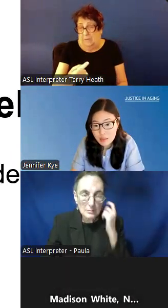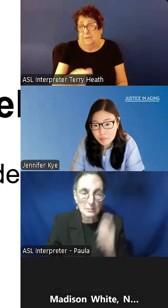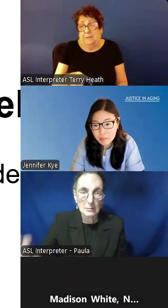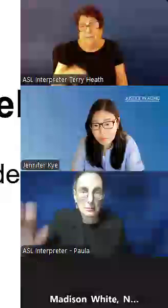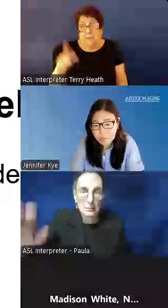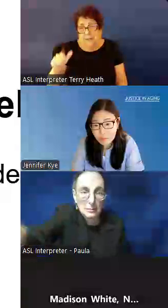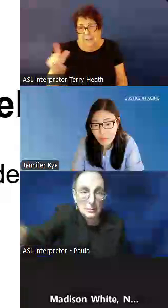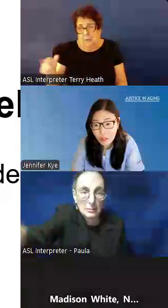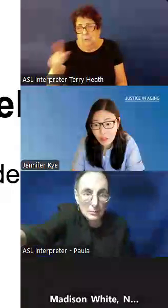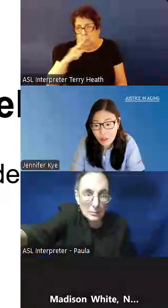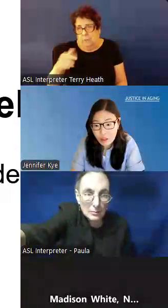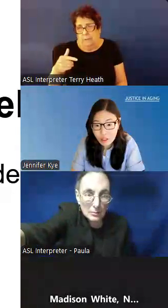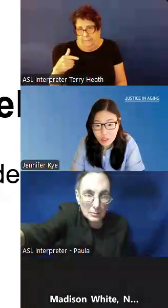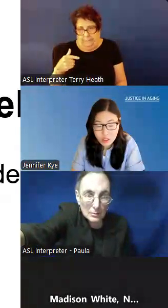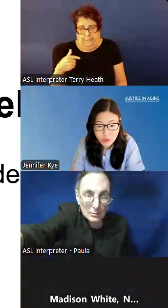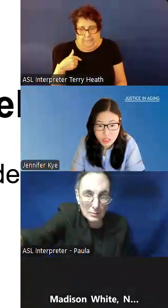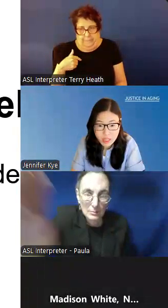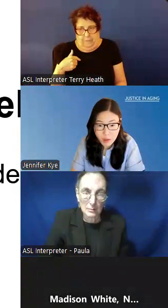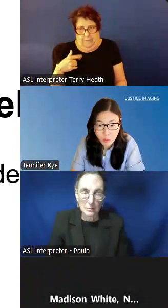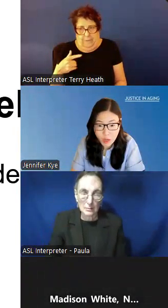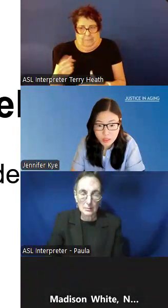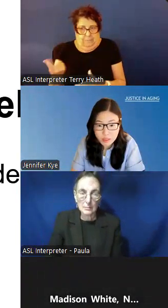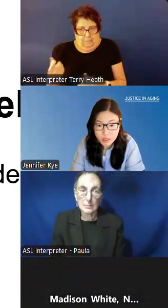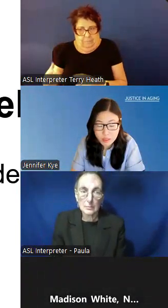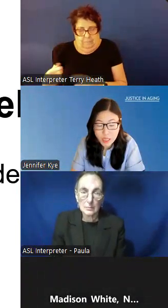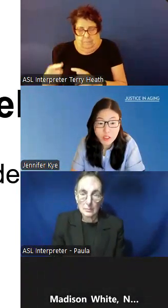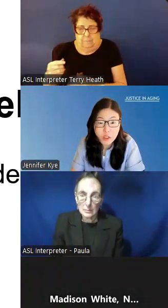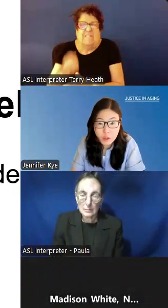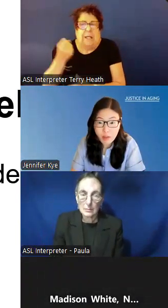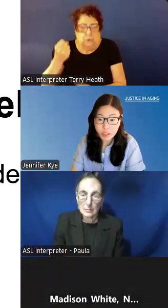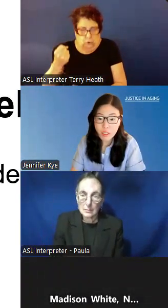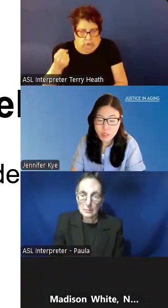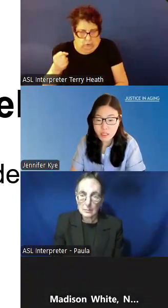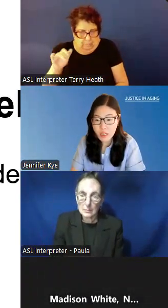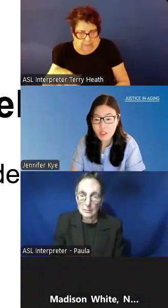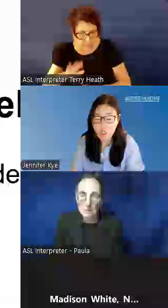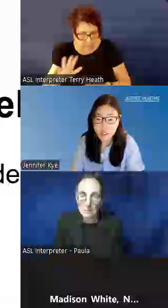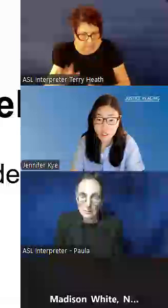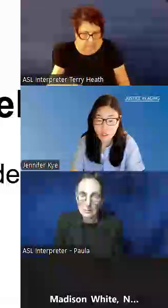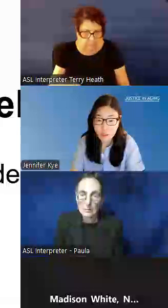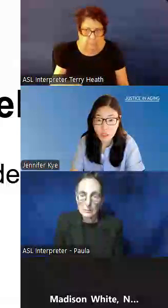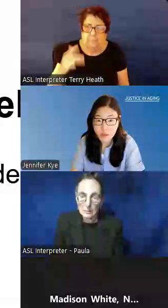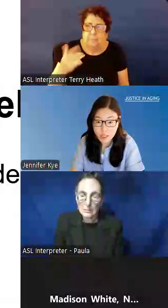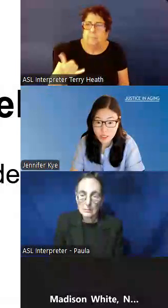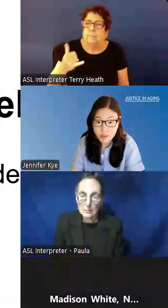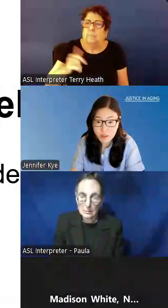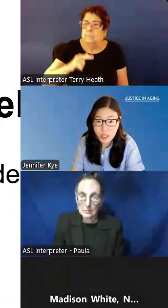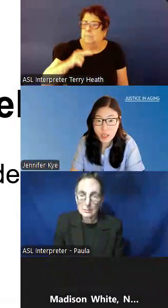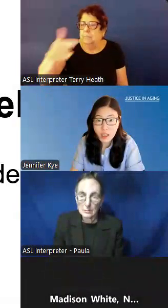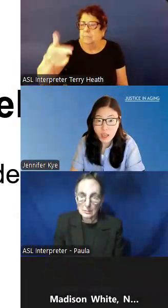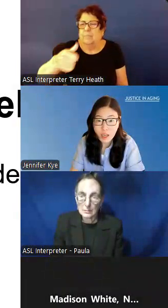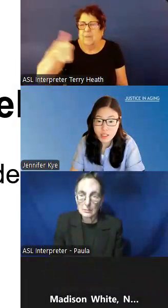cases. The good news is that when tenants do have legal representation, it's extremely